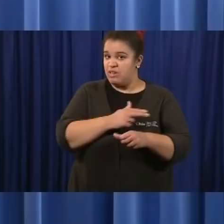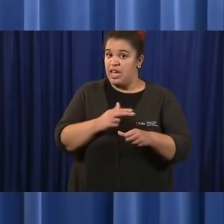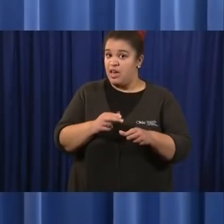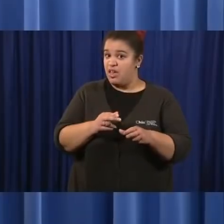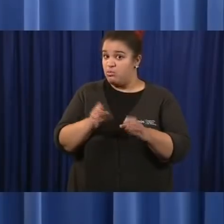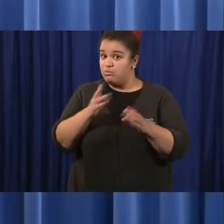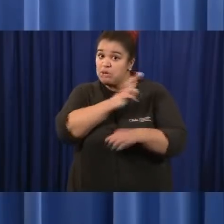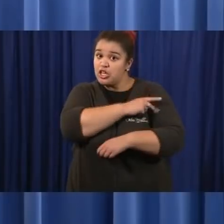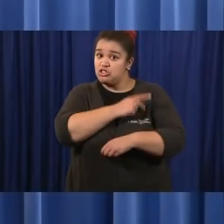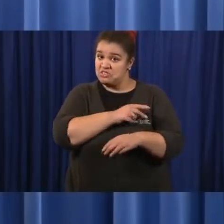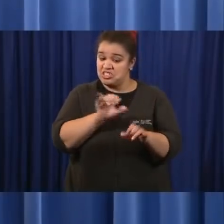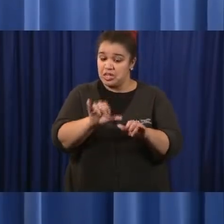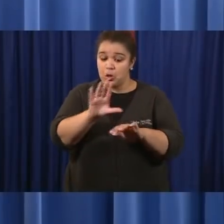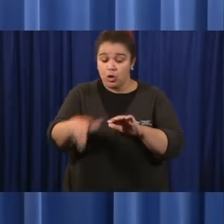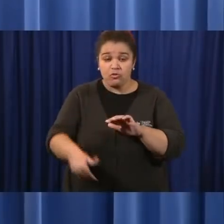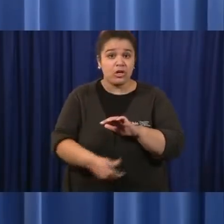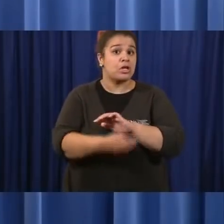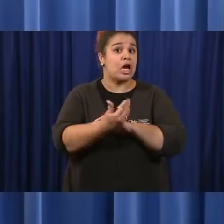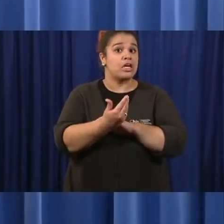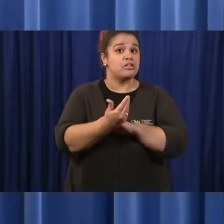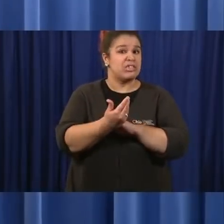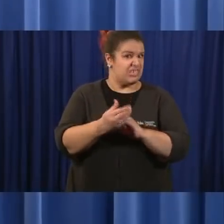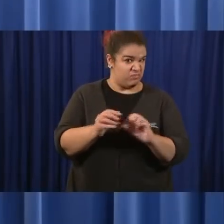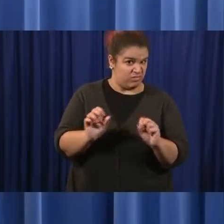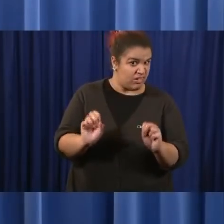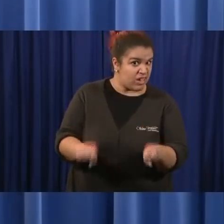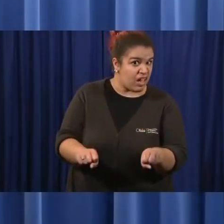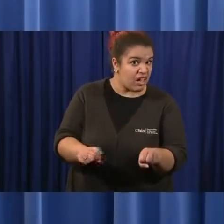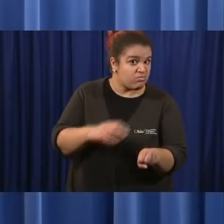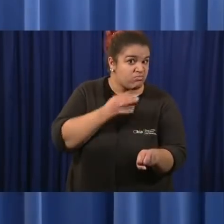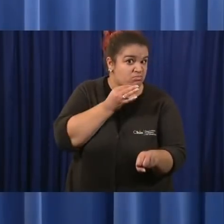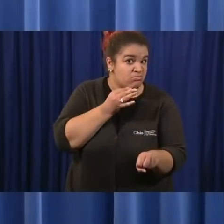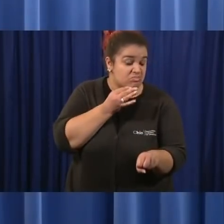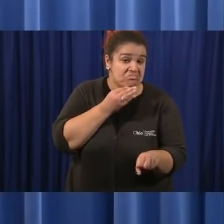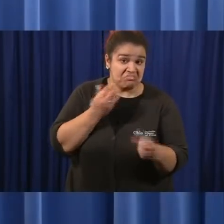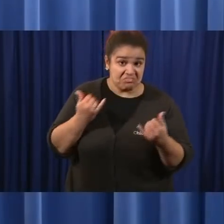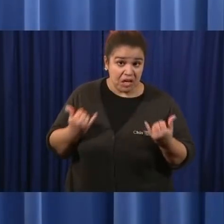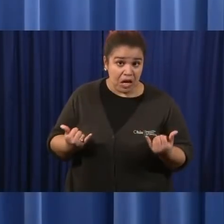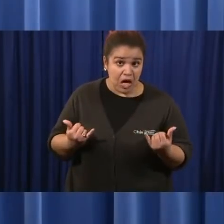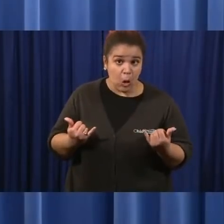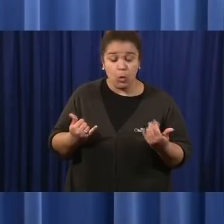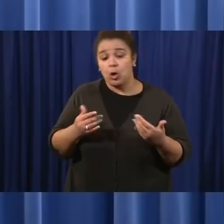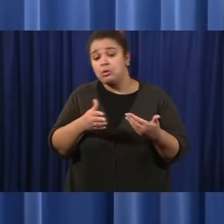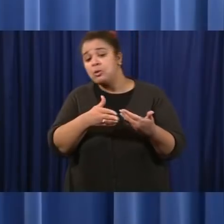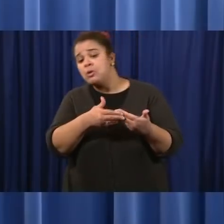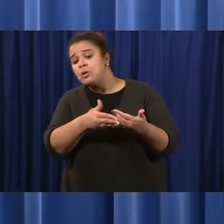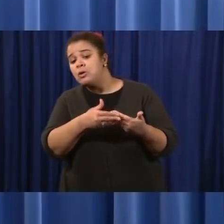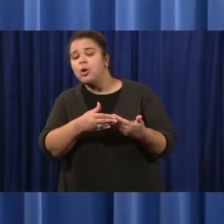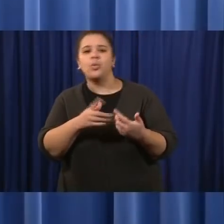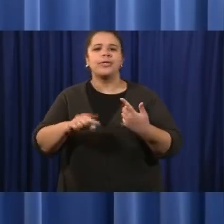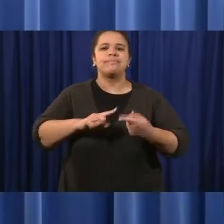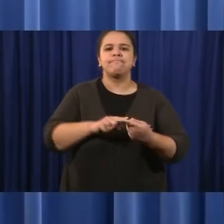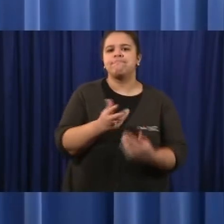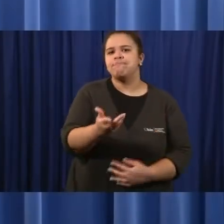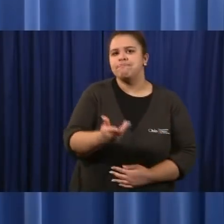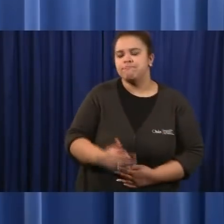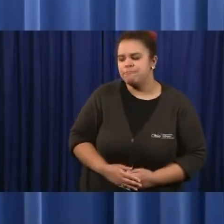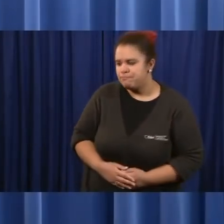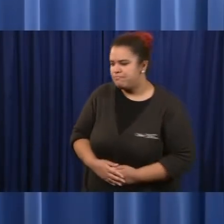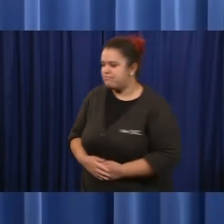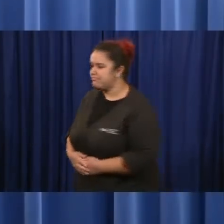more detailed, more serious surgeries? Are we to that point yet where that can start?